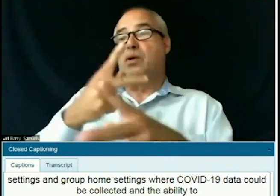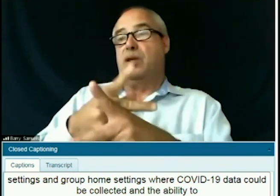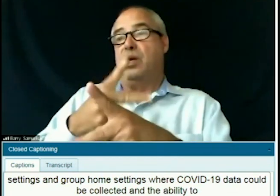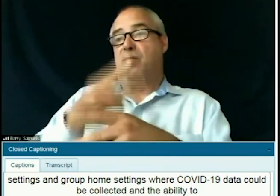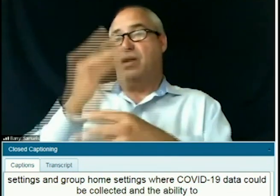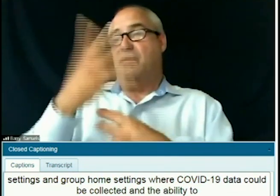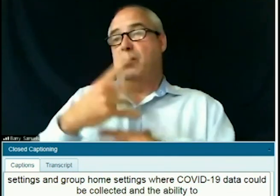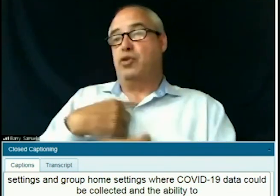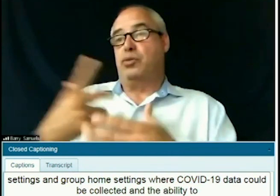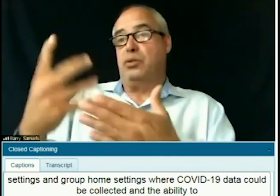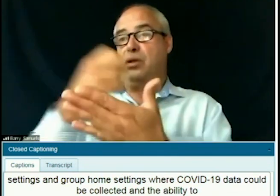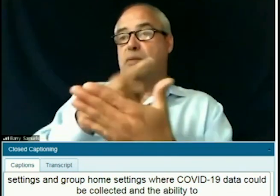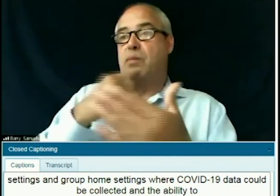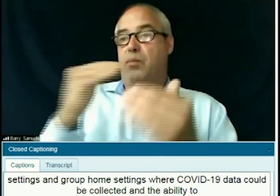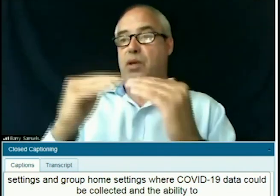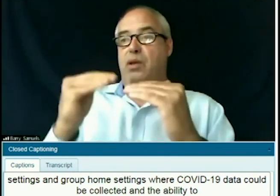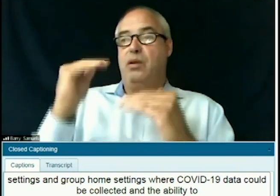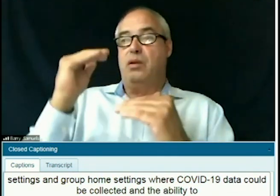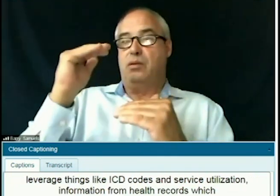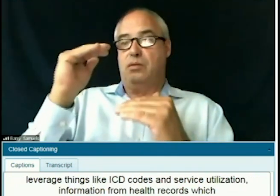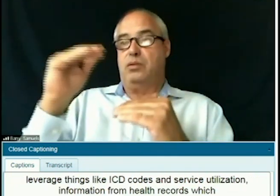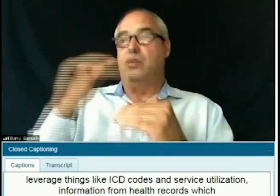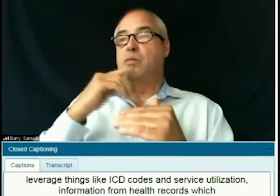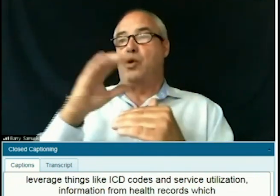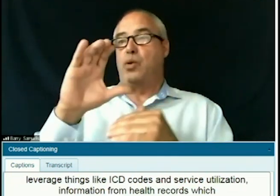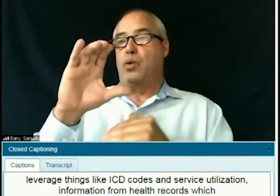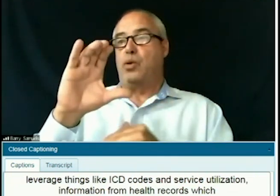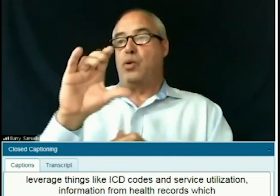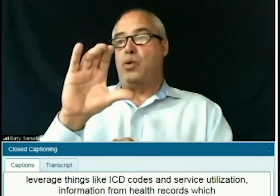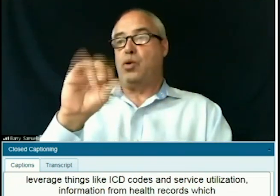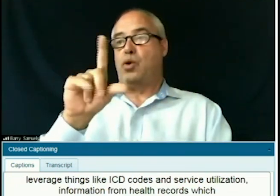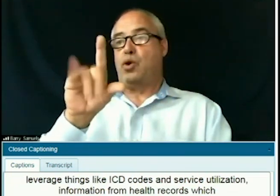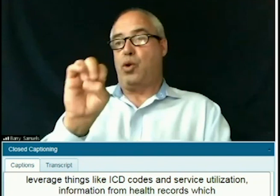to leverage things like ICD codes and service utilization